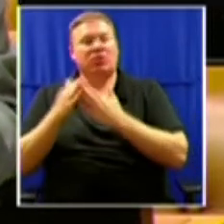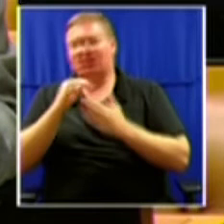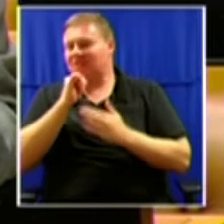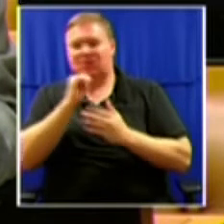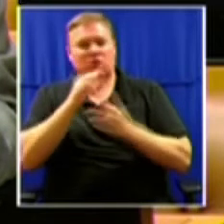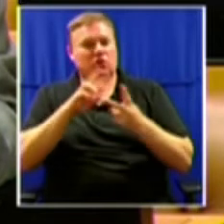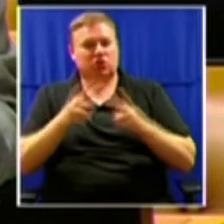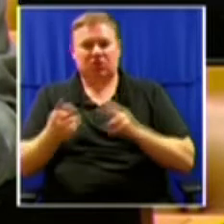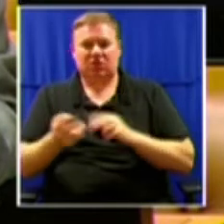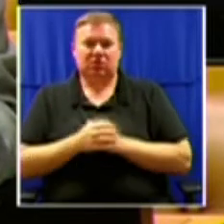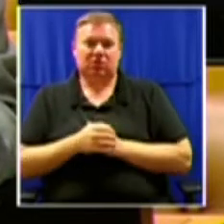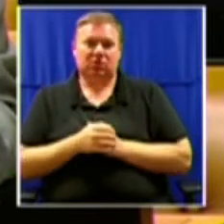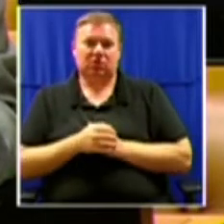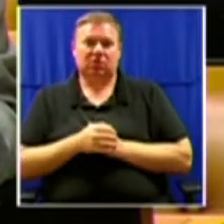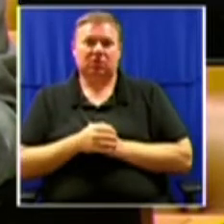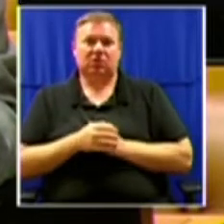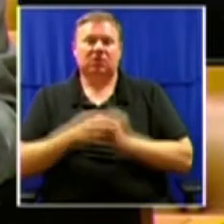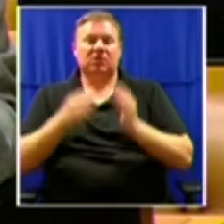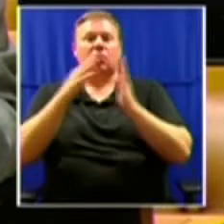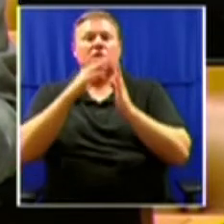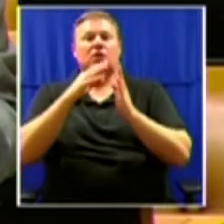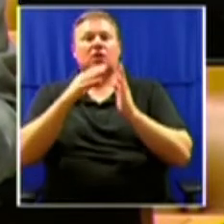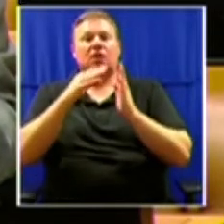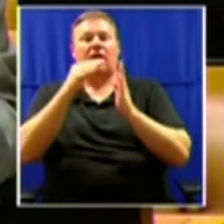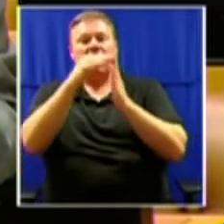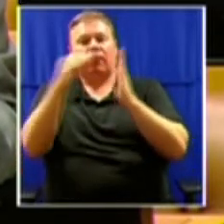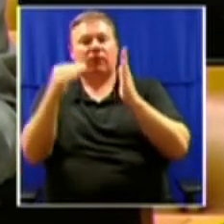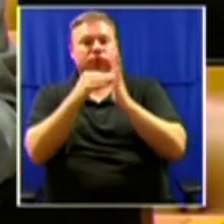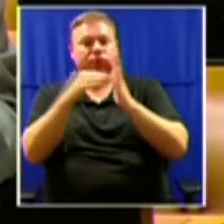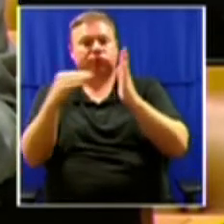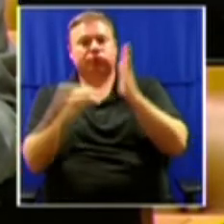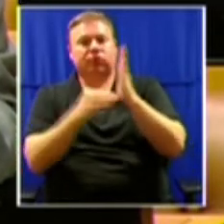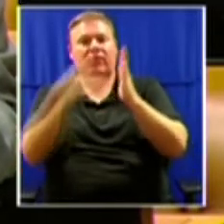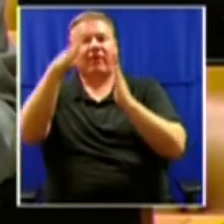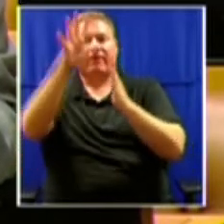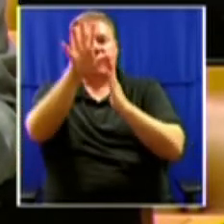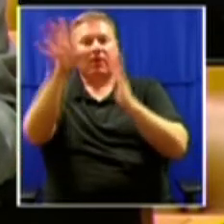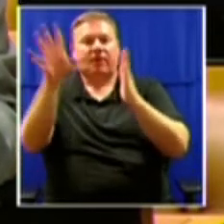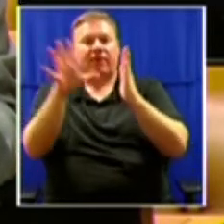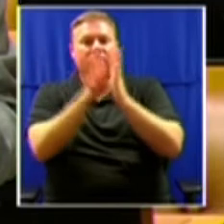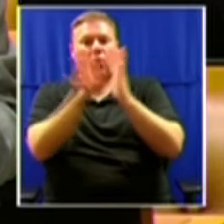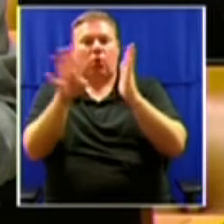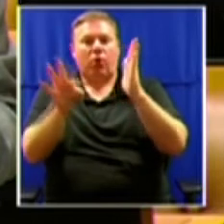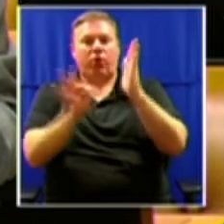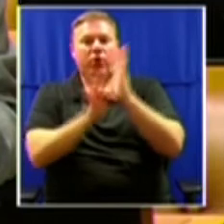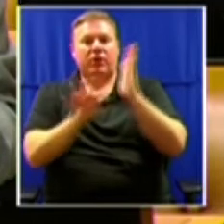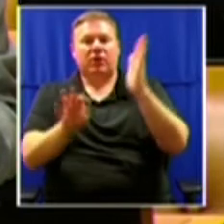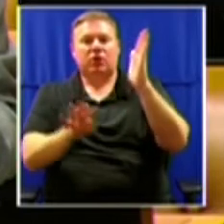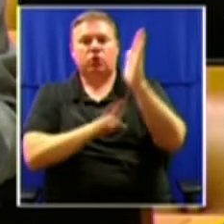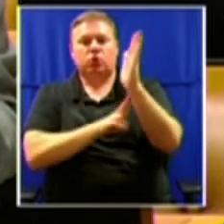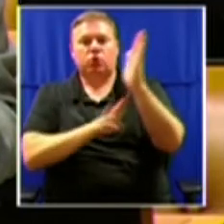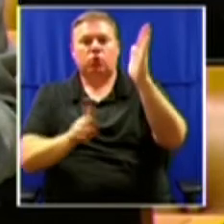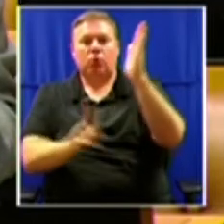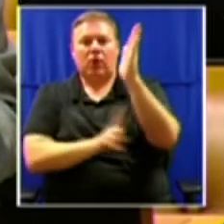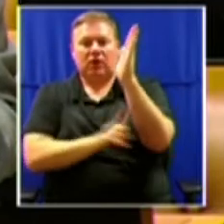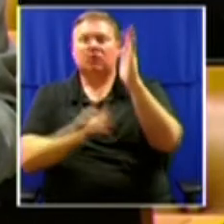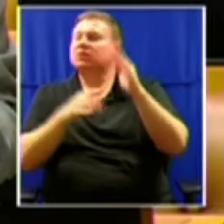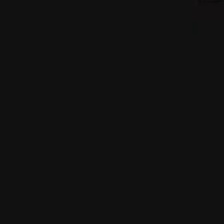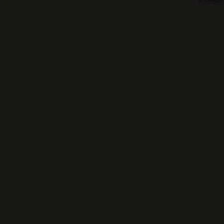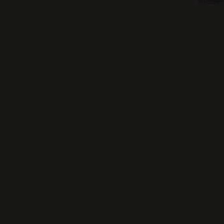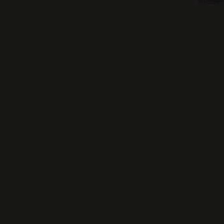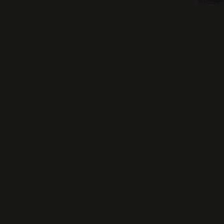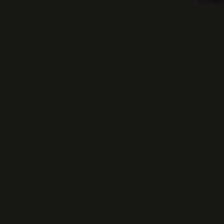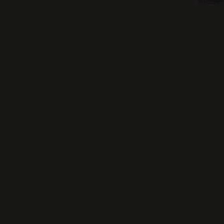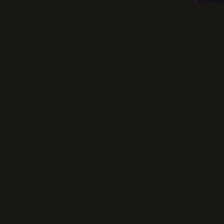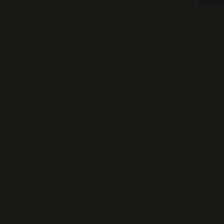The relaxation of the regulation to level 1 has not affected the service, which are provided to victims of